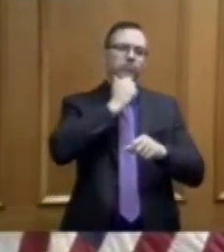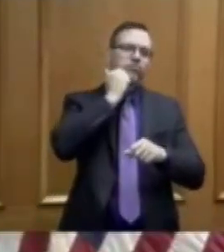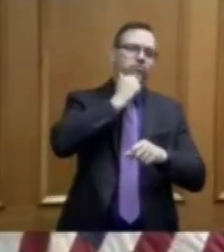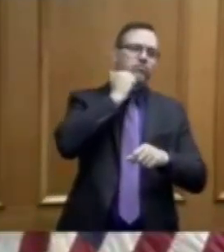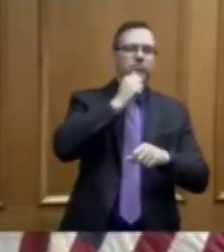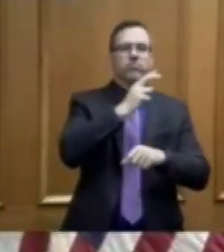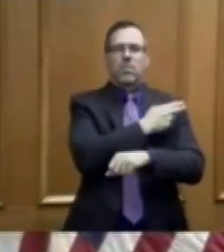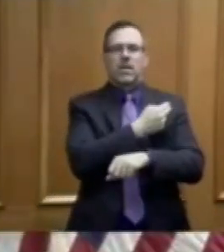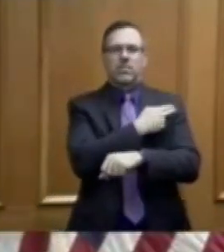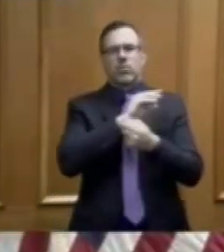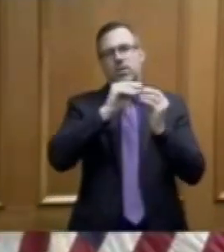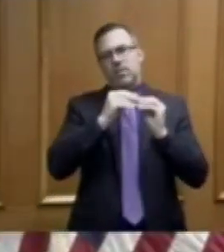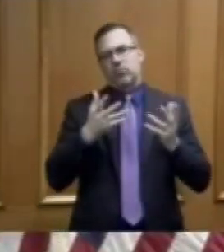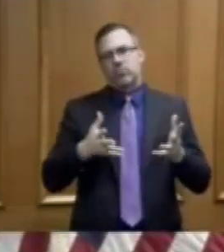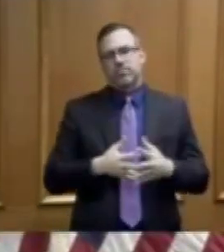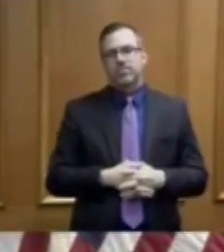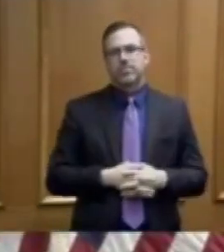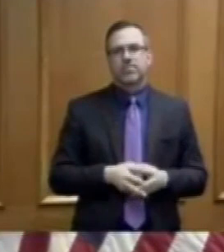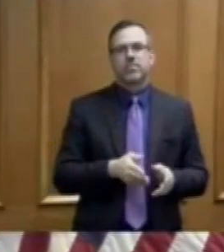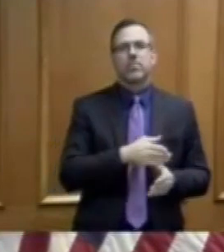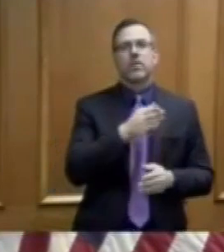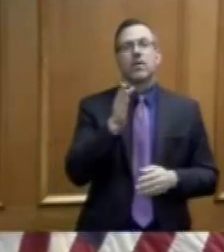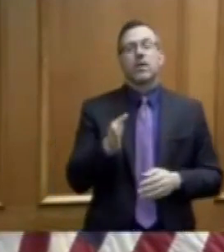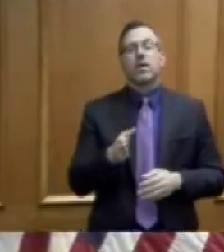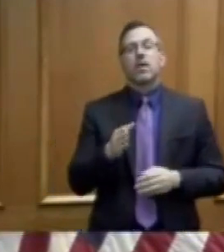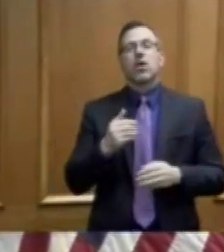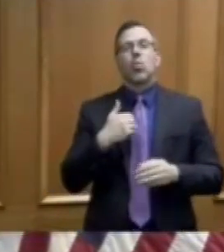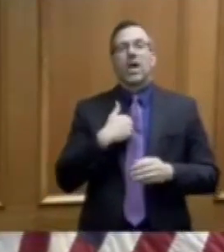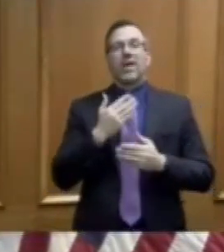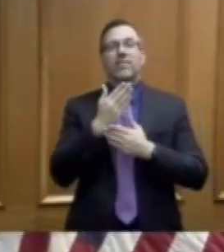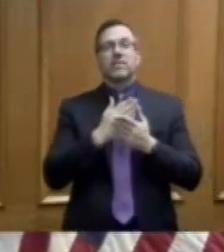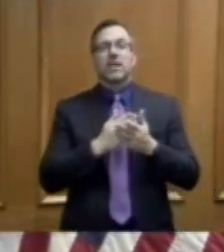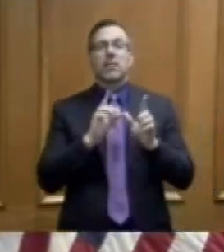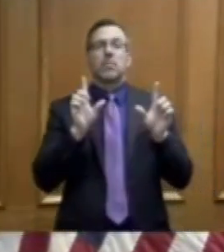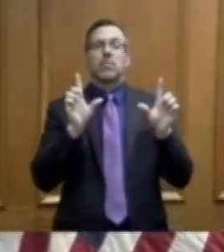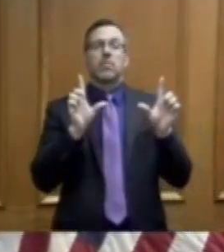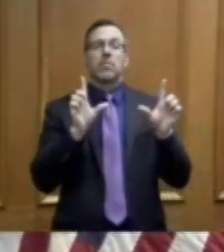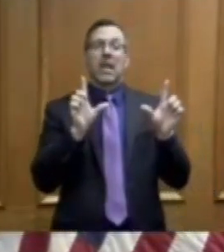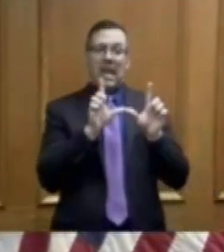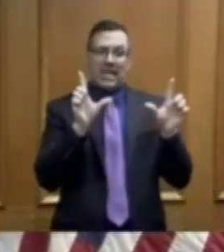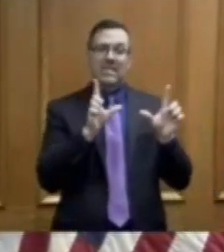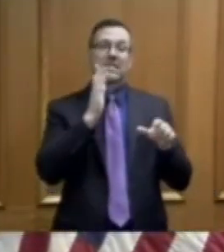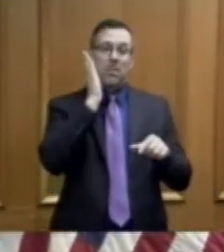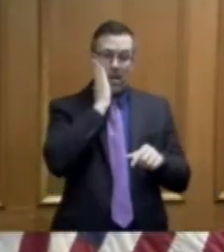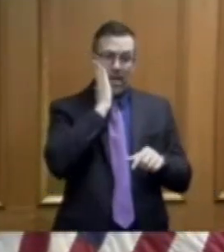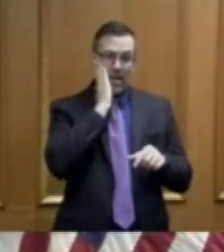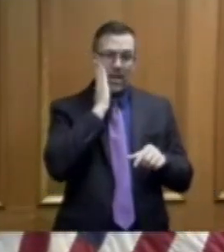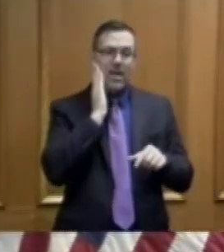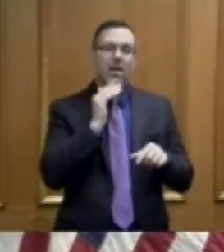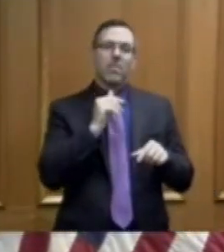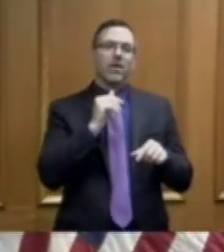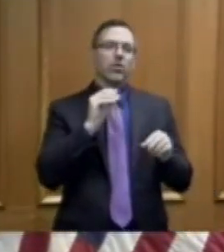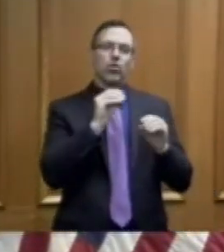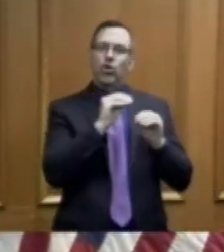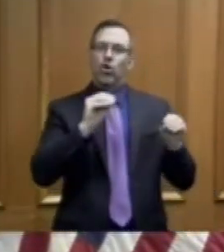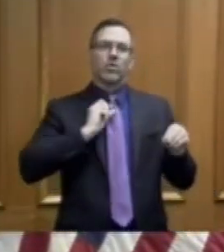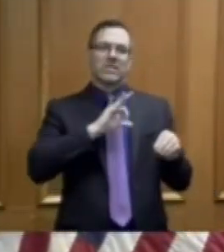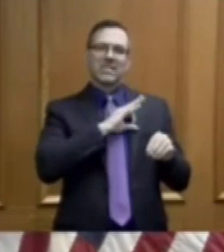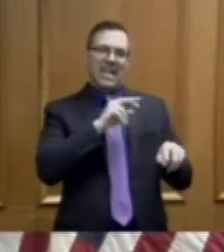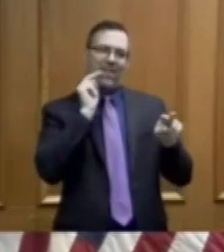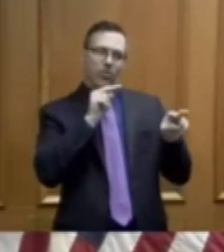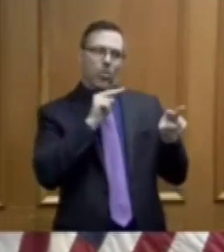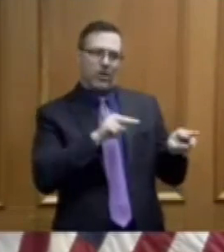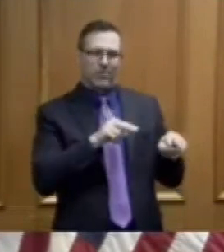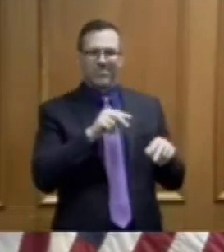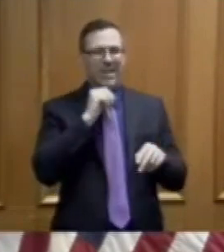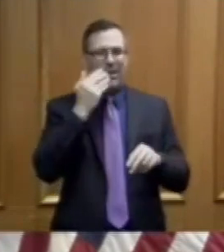I'll say also that we have a number of licensed unstaffed beds right now that are significant in these numbers. I don't have those in front